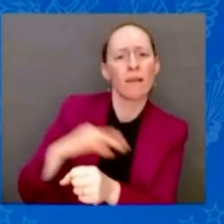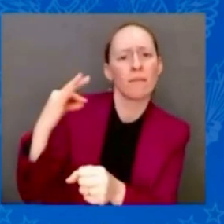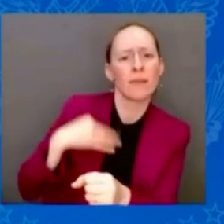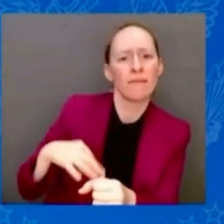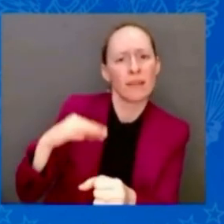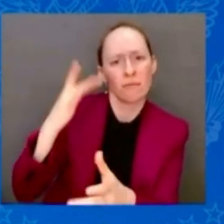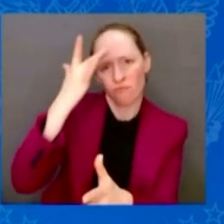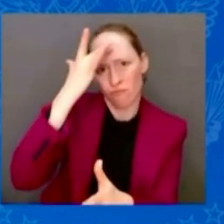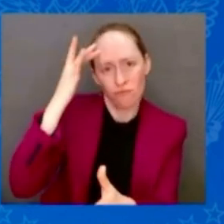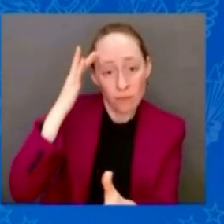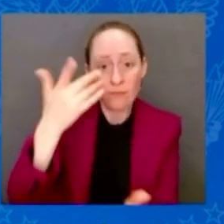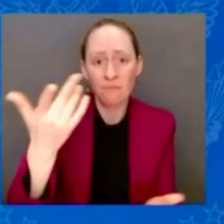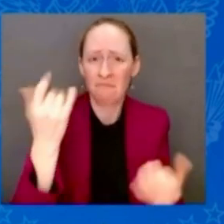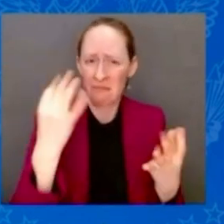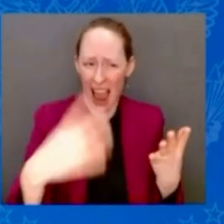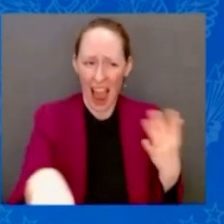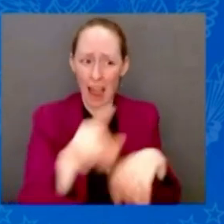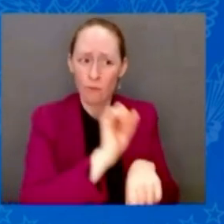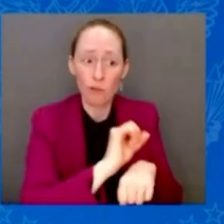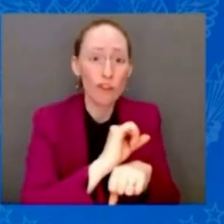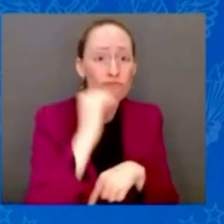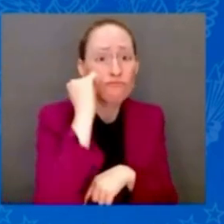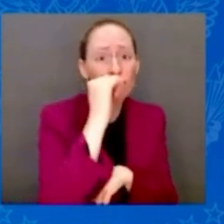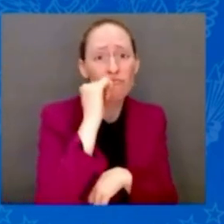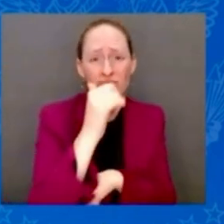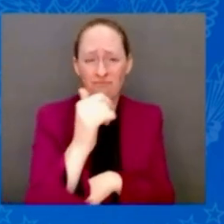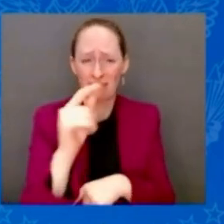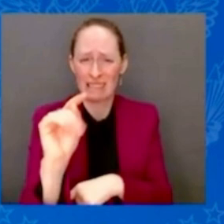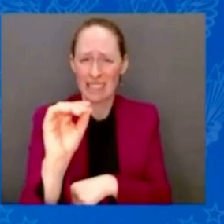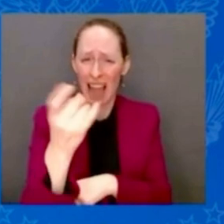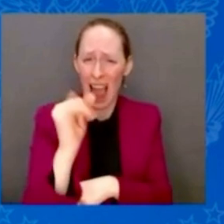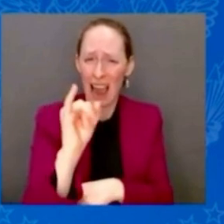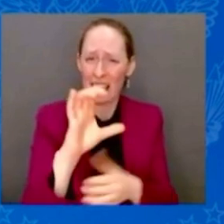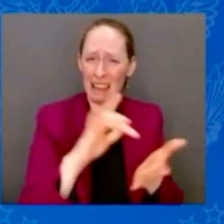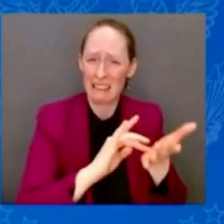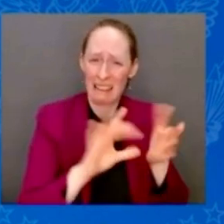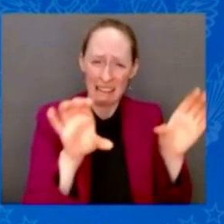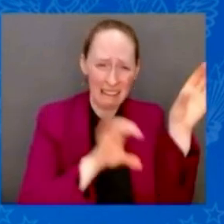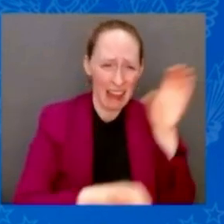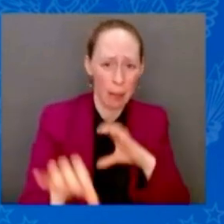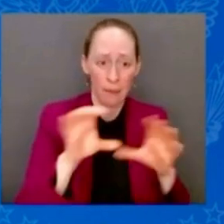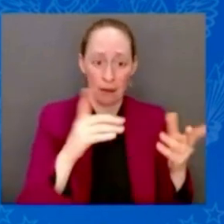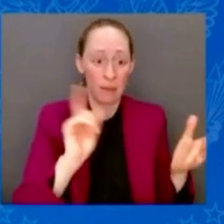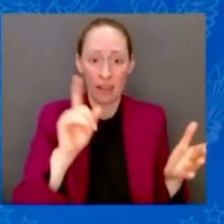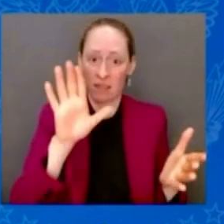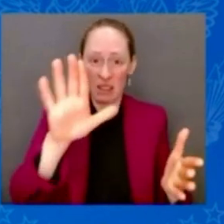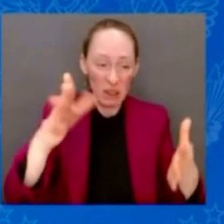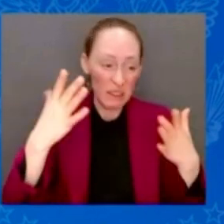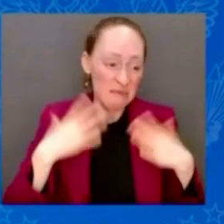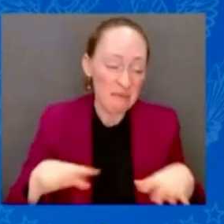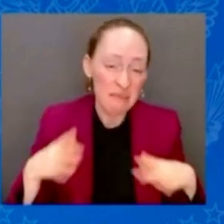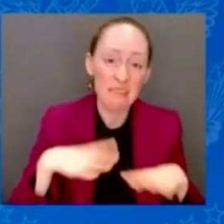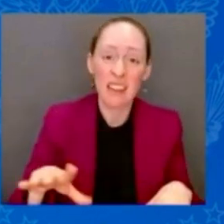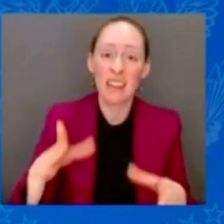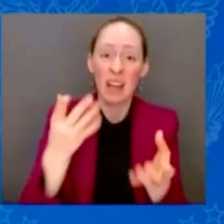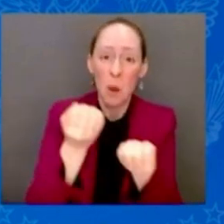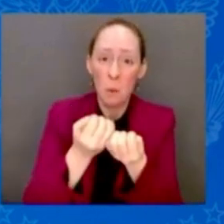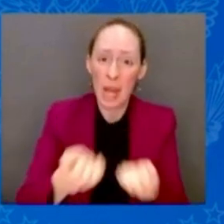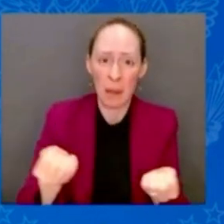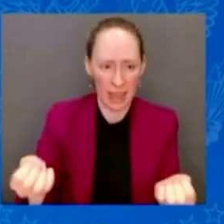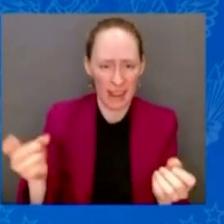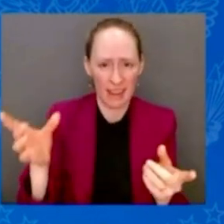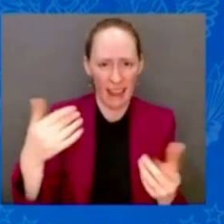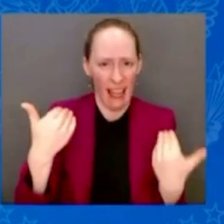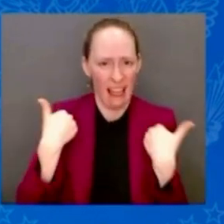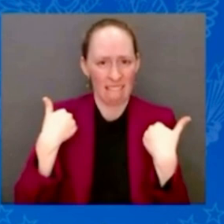gear, your equipment, your fire supervision agents. You know, they depend, that you depend on to be